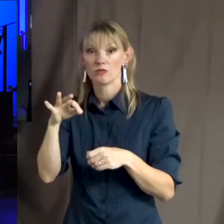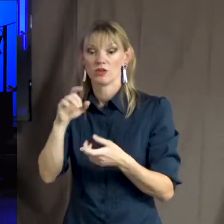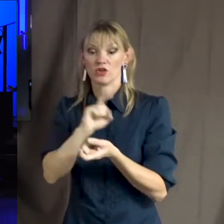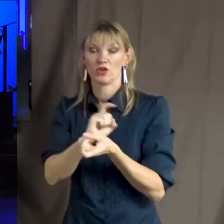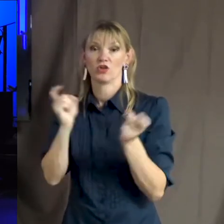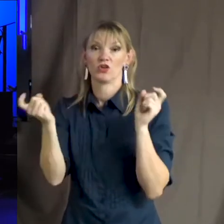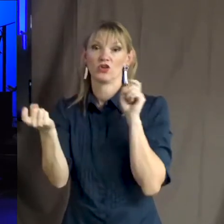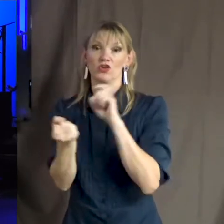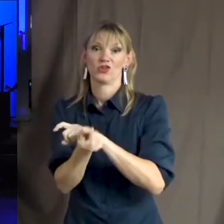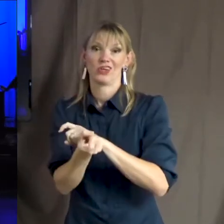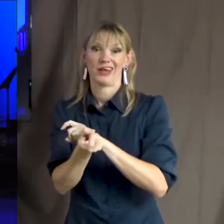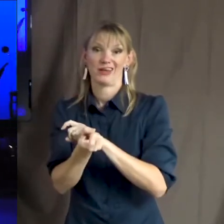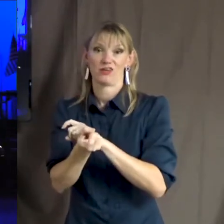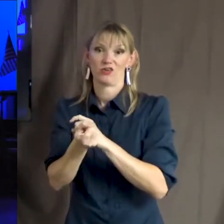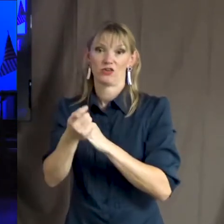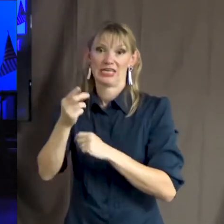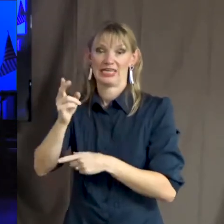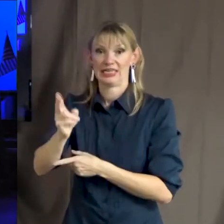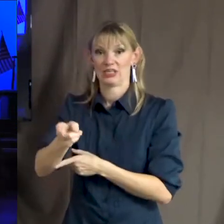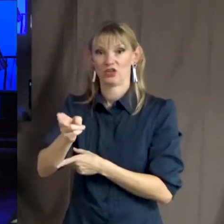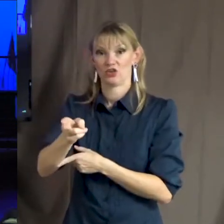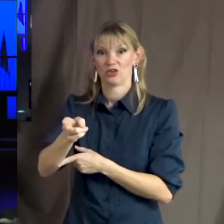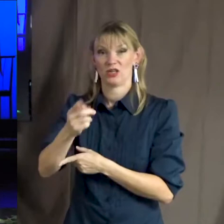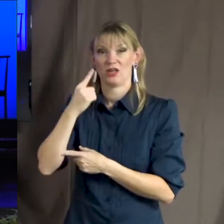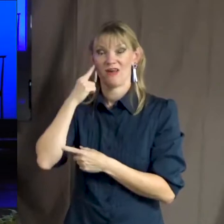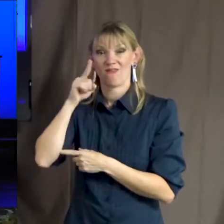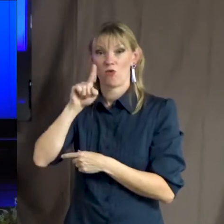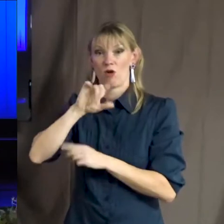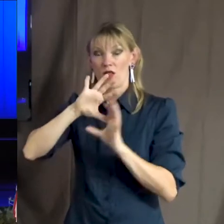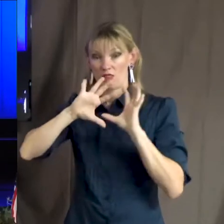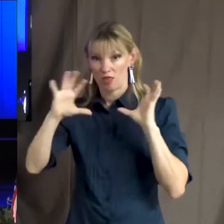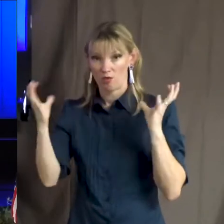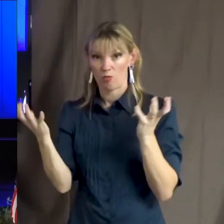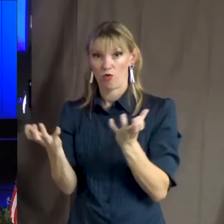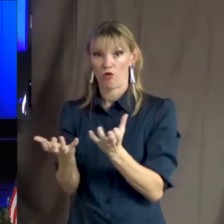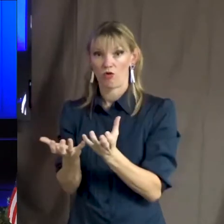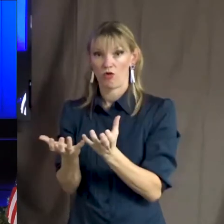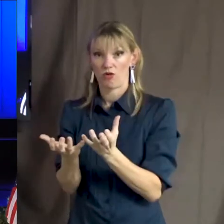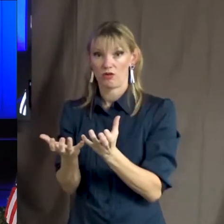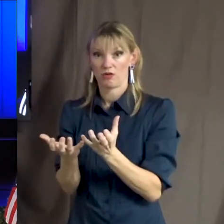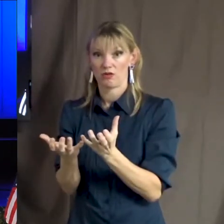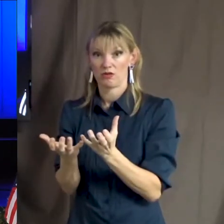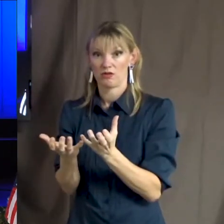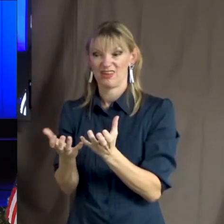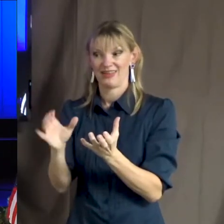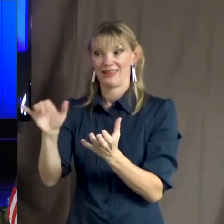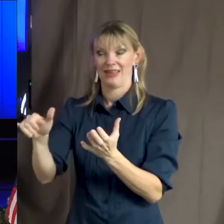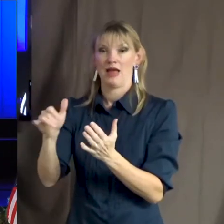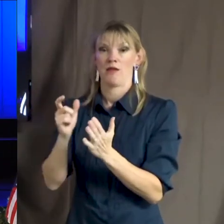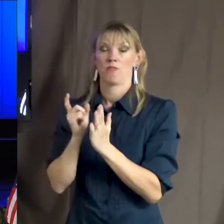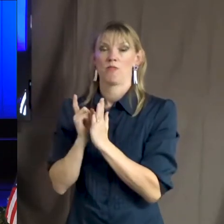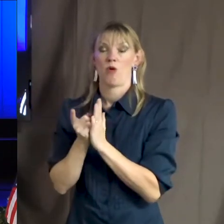the course of history for the entire world in that very moment.